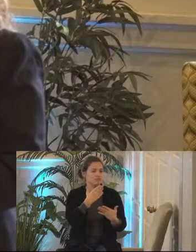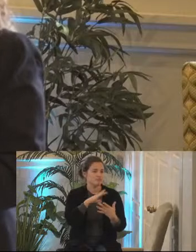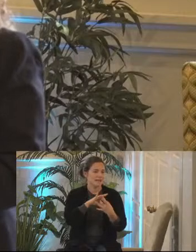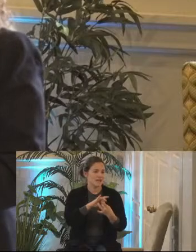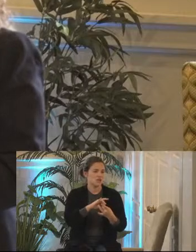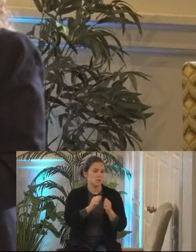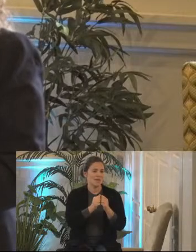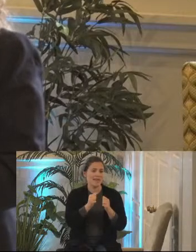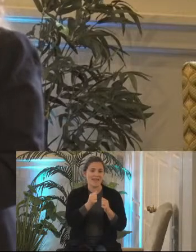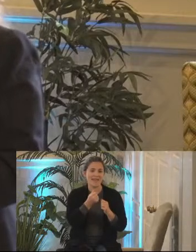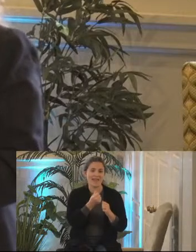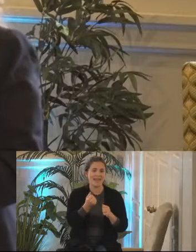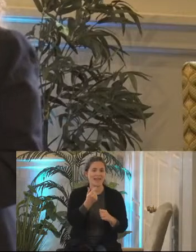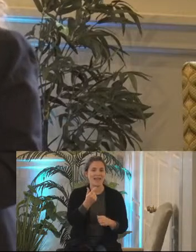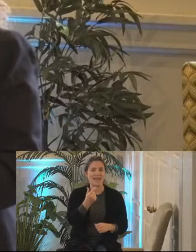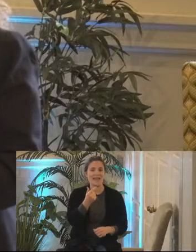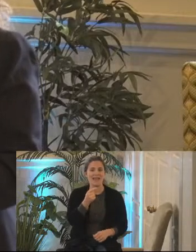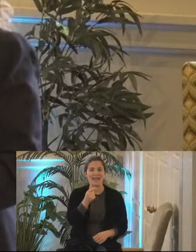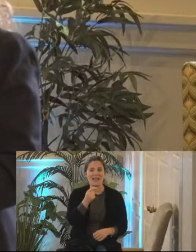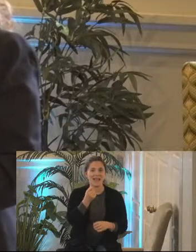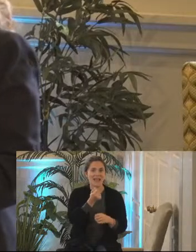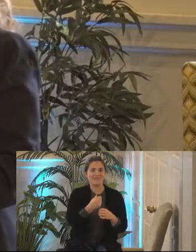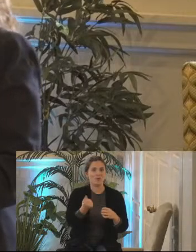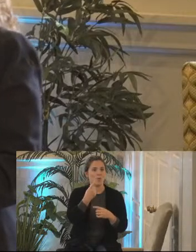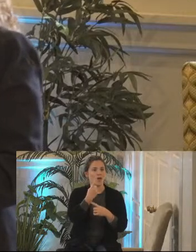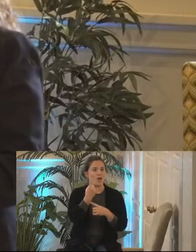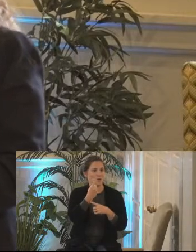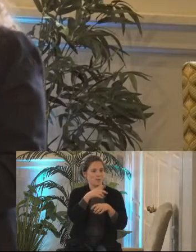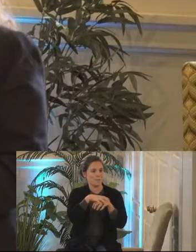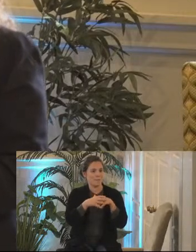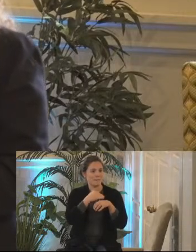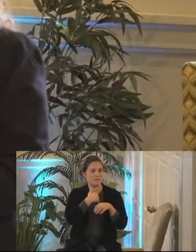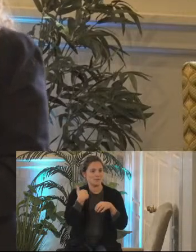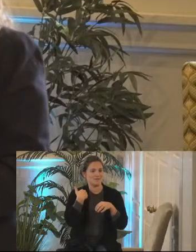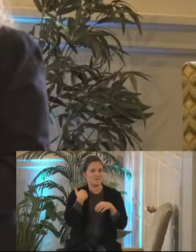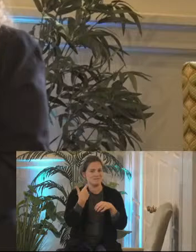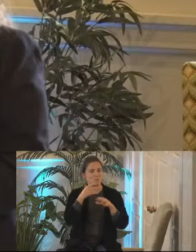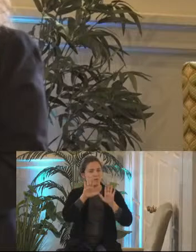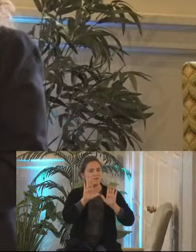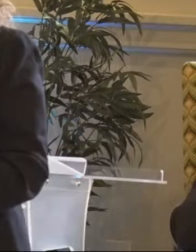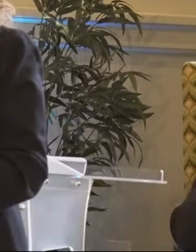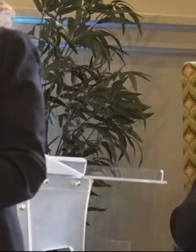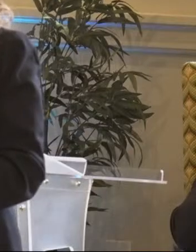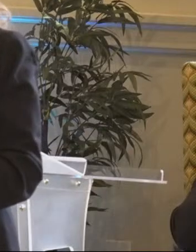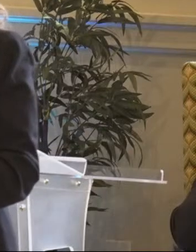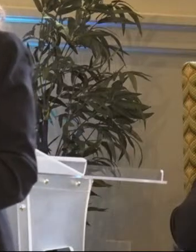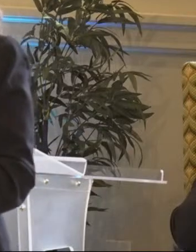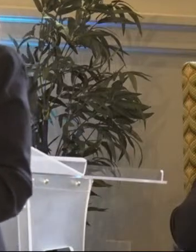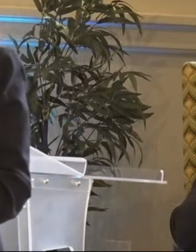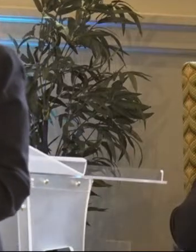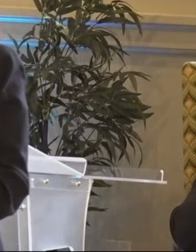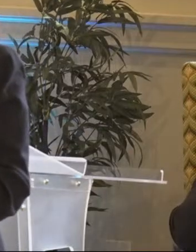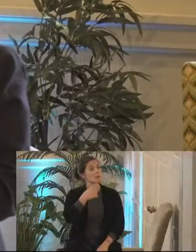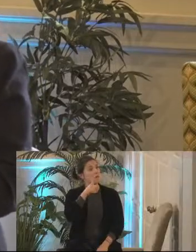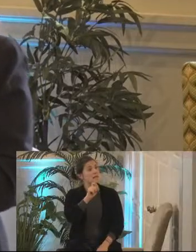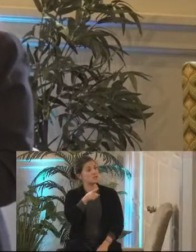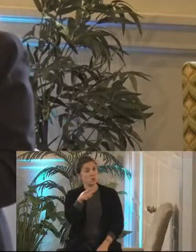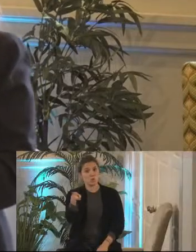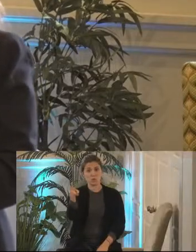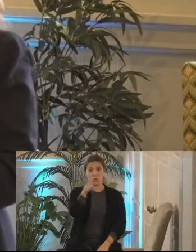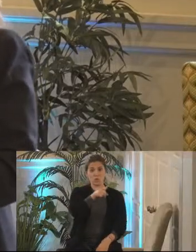all across the world. It's always good to have you in service with us. Now, if you are a